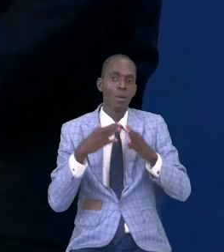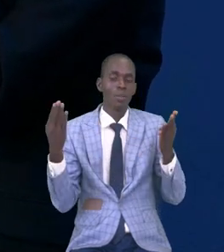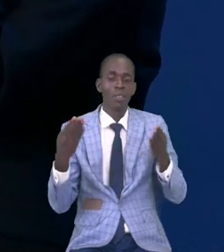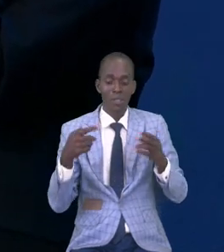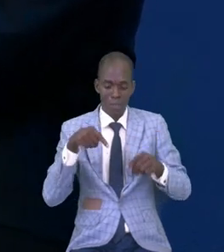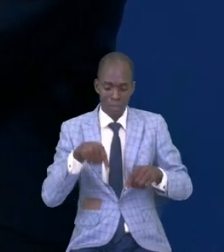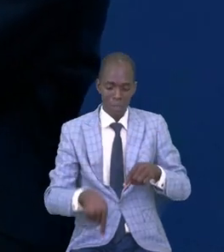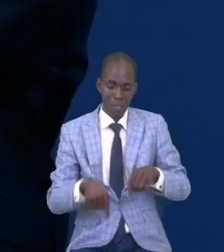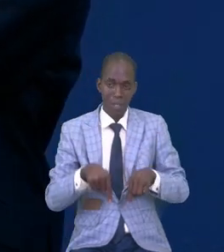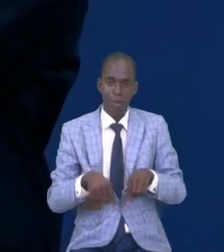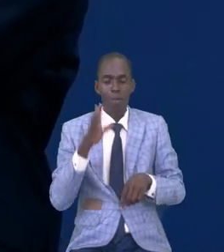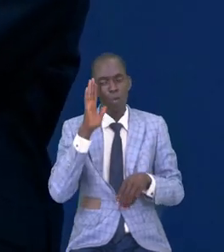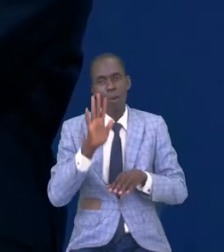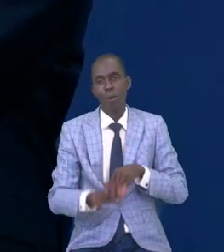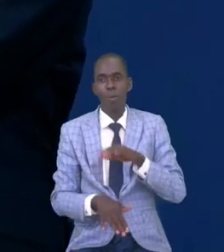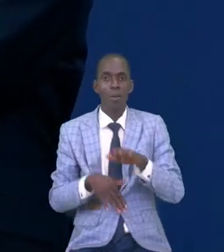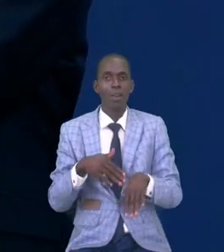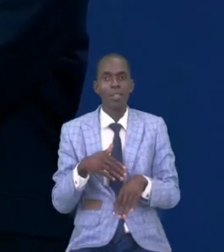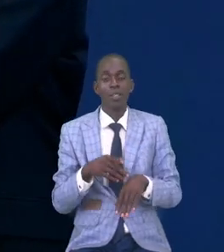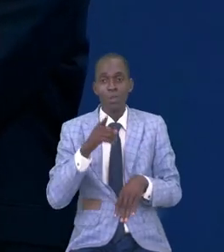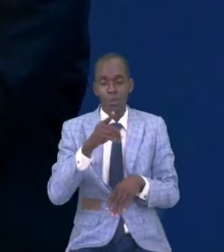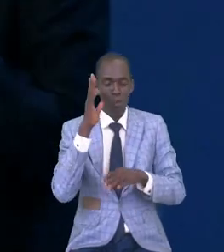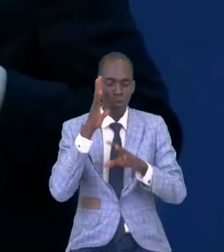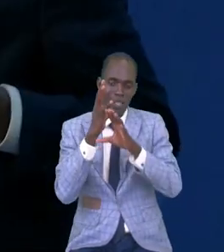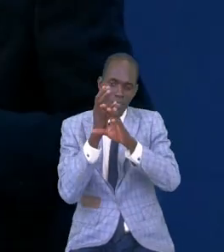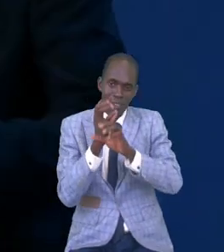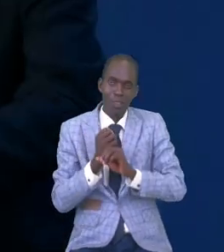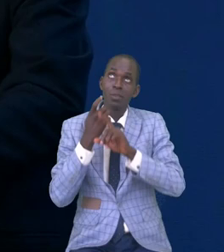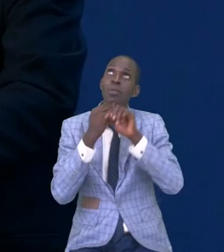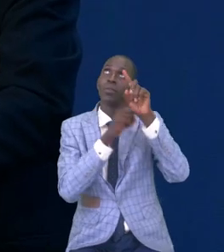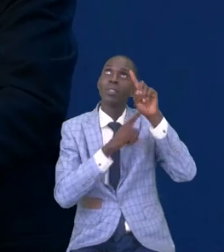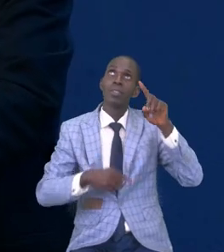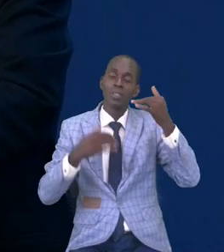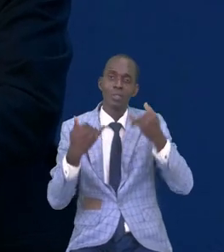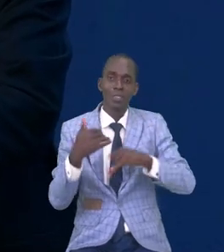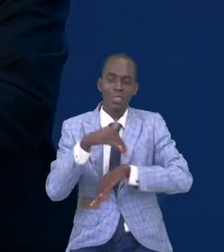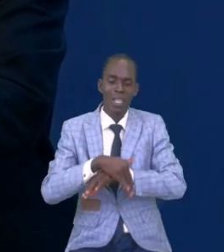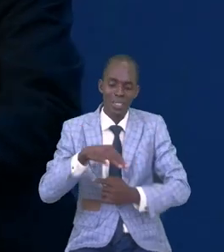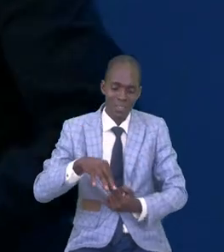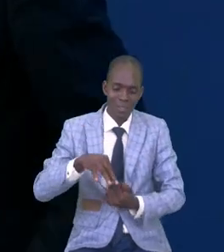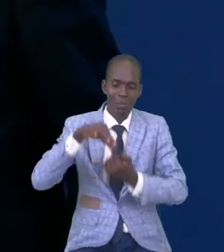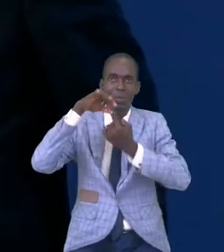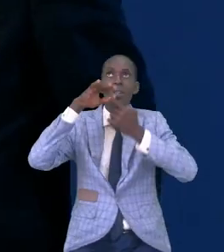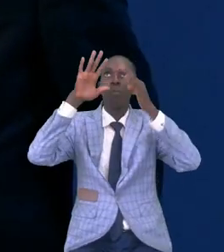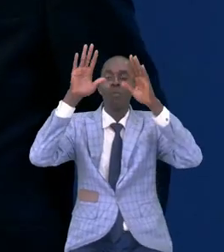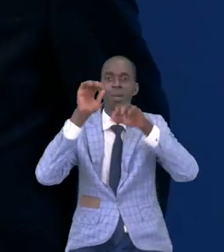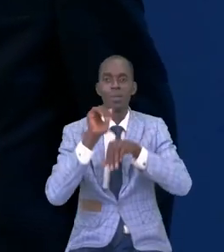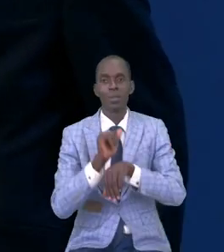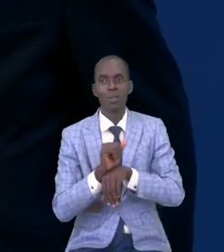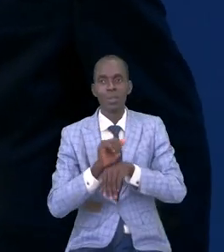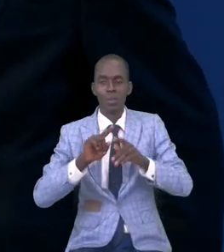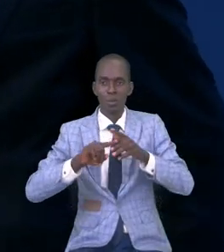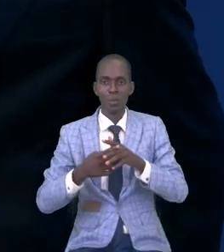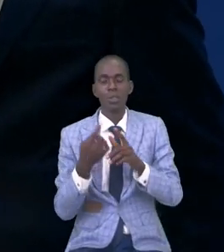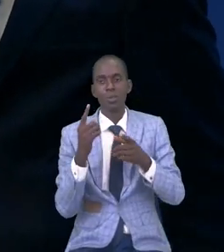will walk. You will receive from the Lord tonight special miracle. Begin to prepare